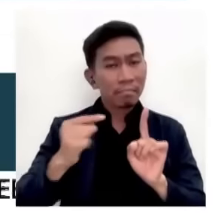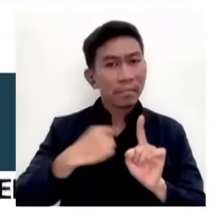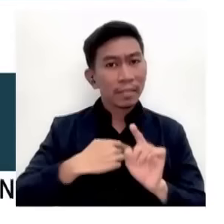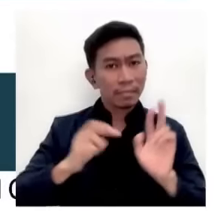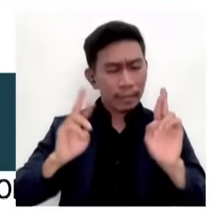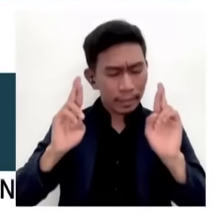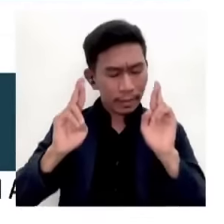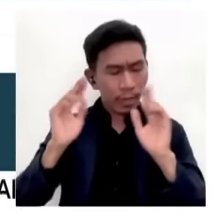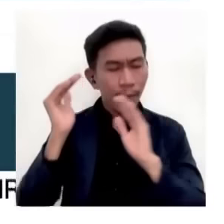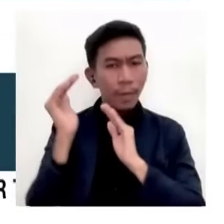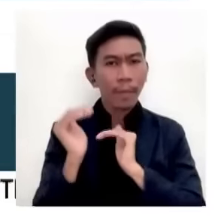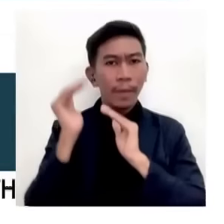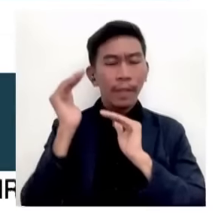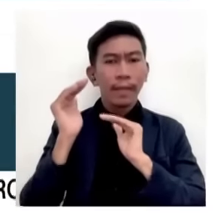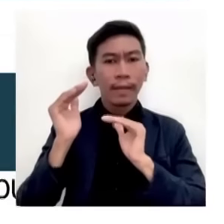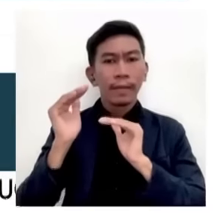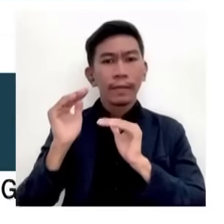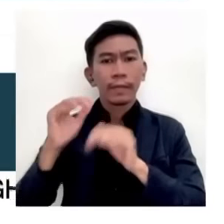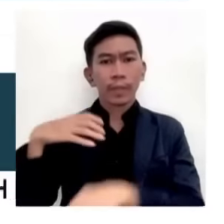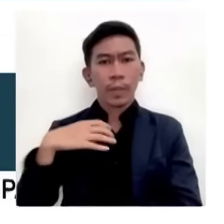the House